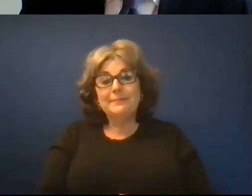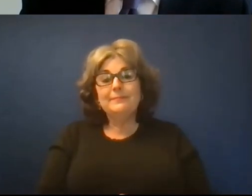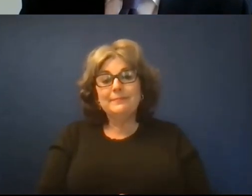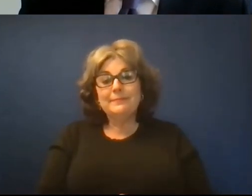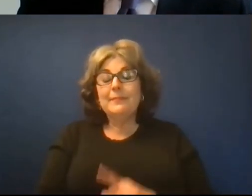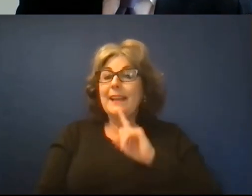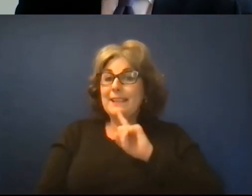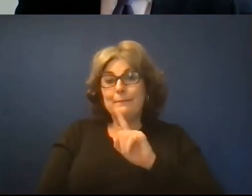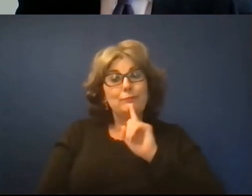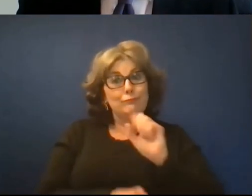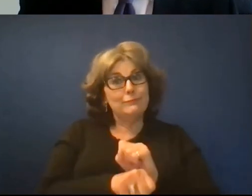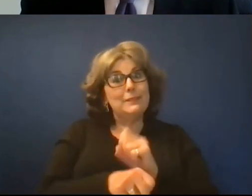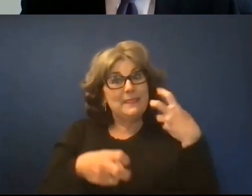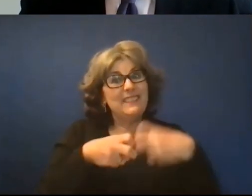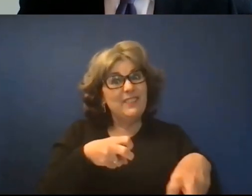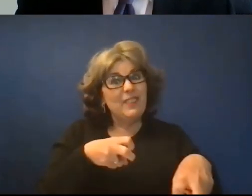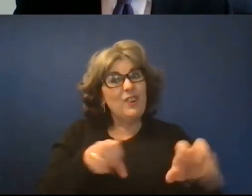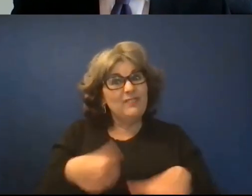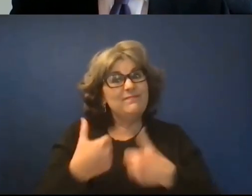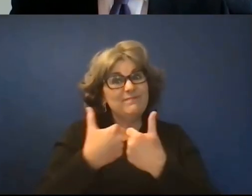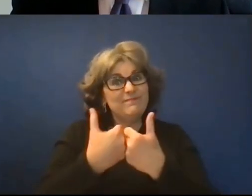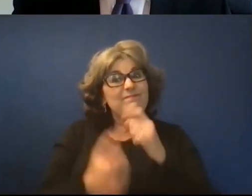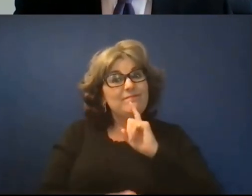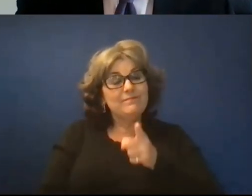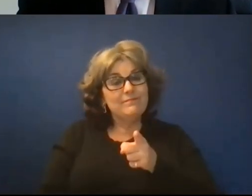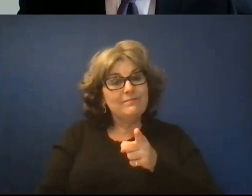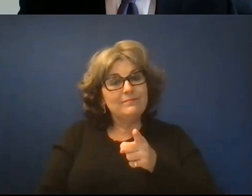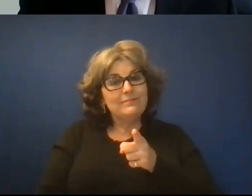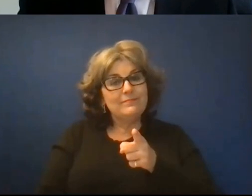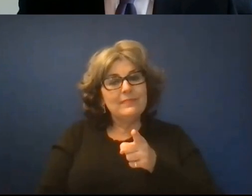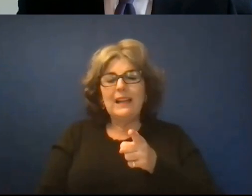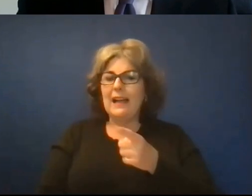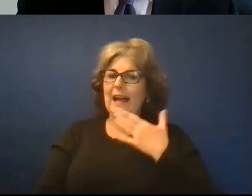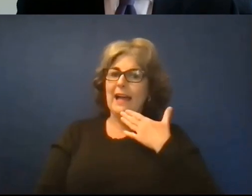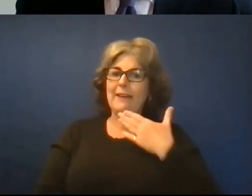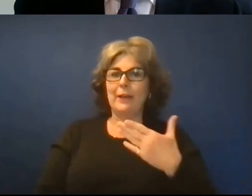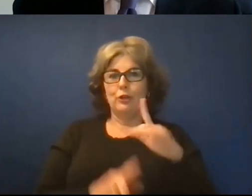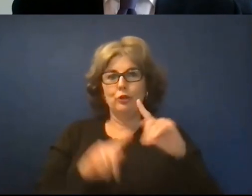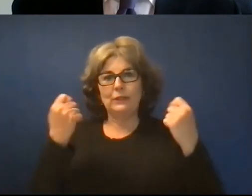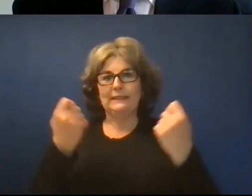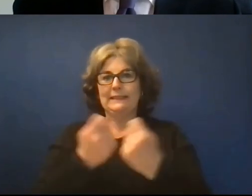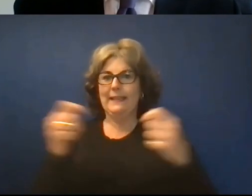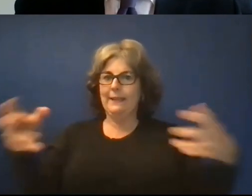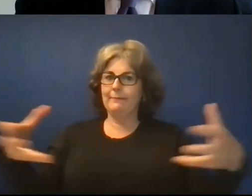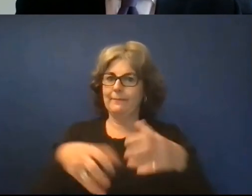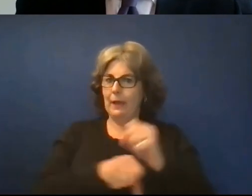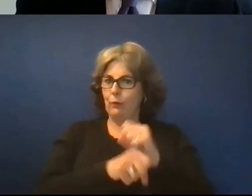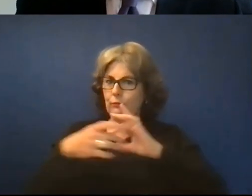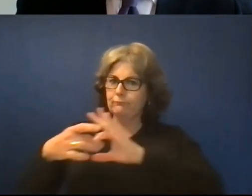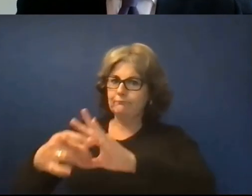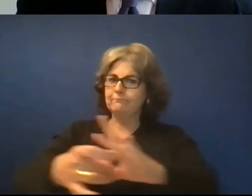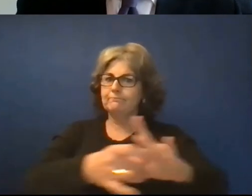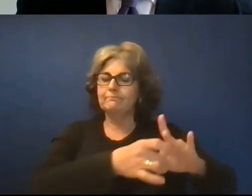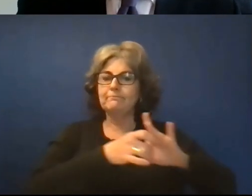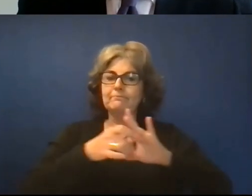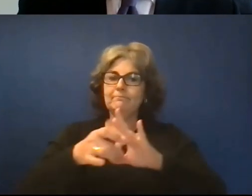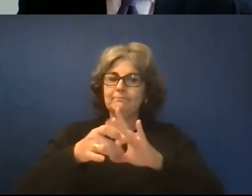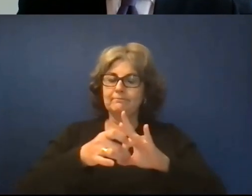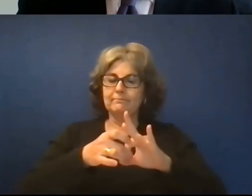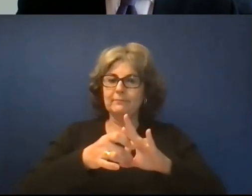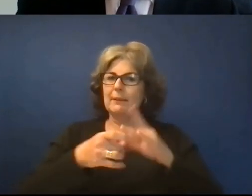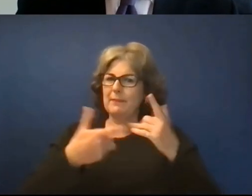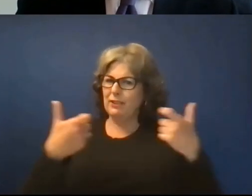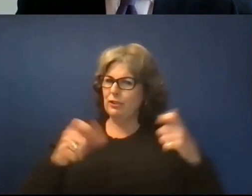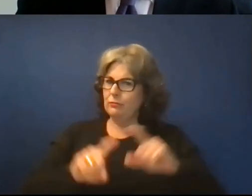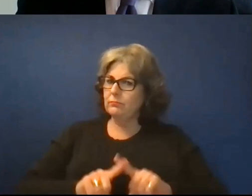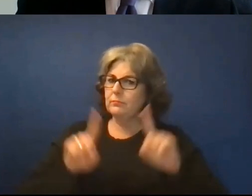It's been difficult, but I have a very strong team that I'm grateful for. And I think that makes all the difference.